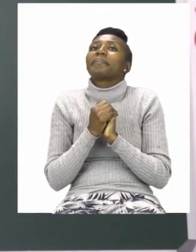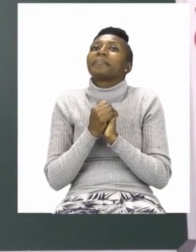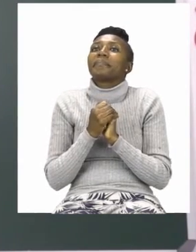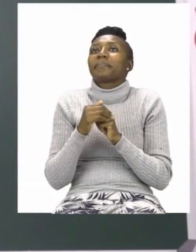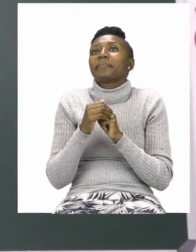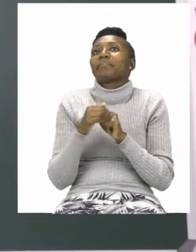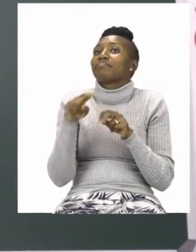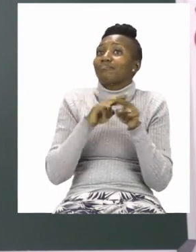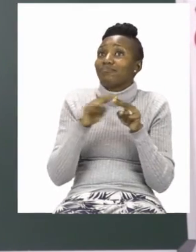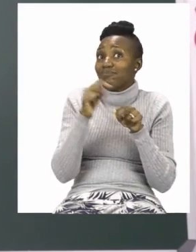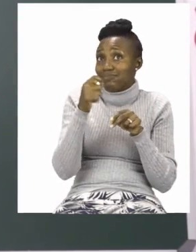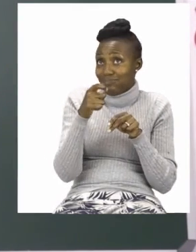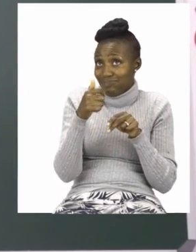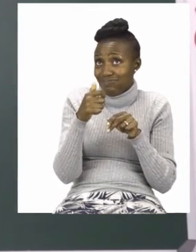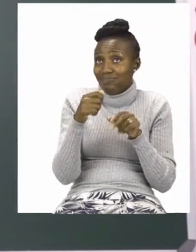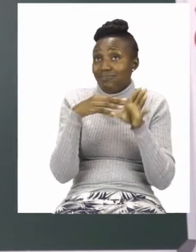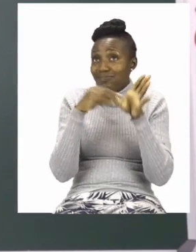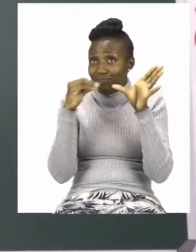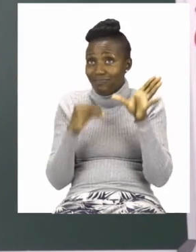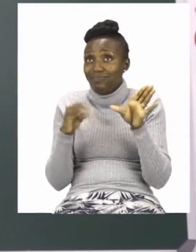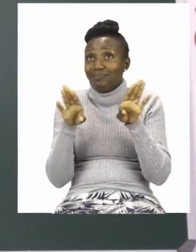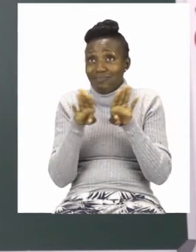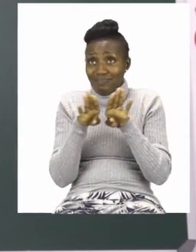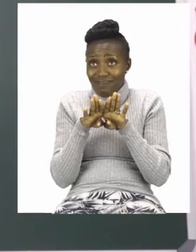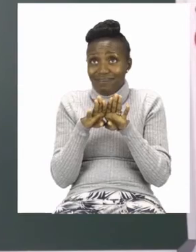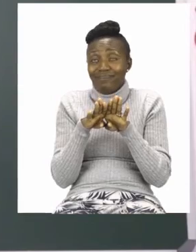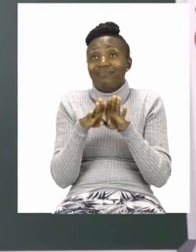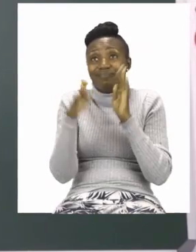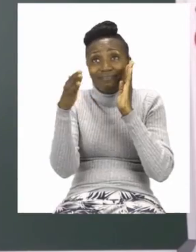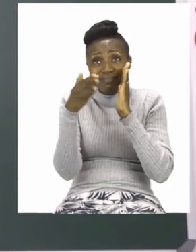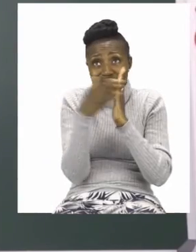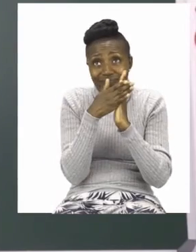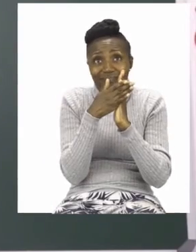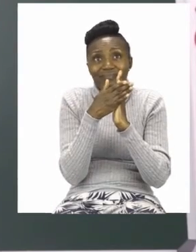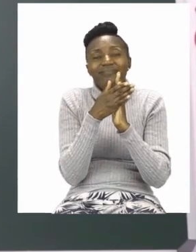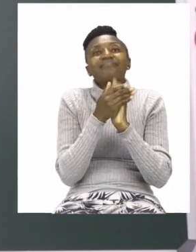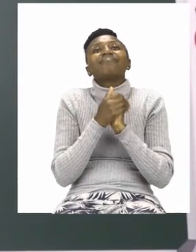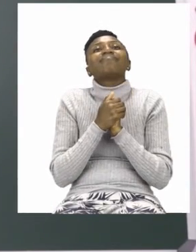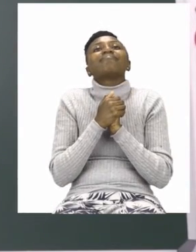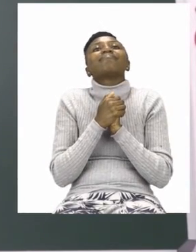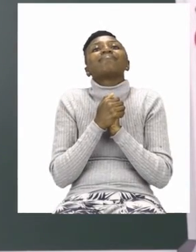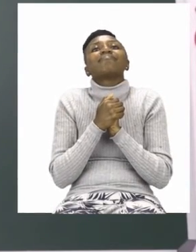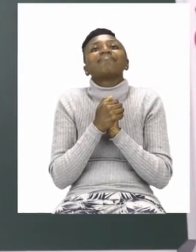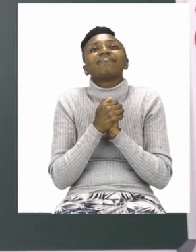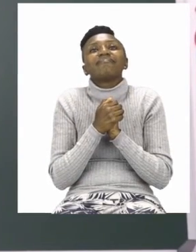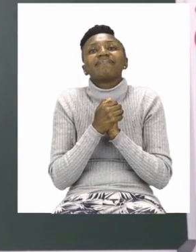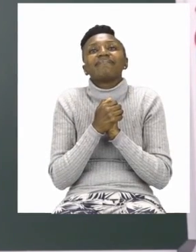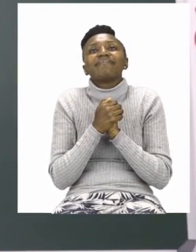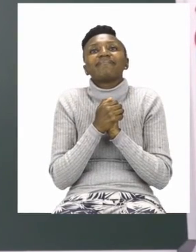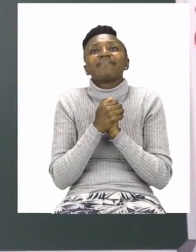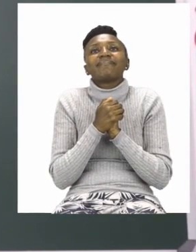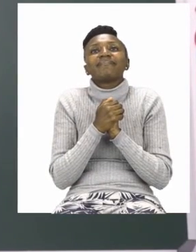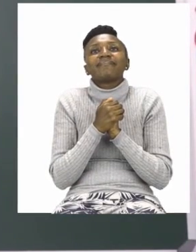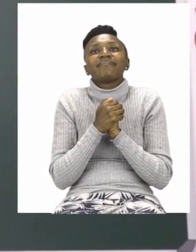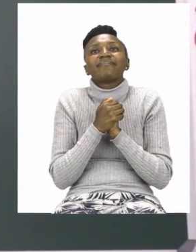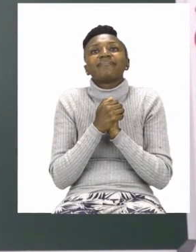rice and my leaves to make my collage. So the first thing I need to do when making my collage